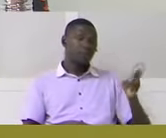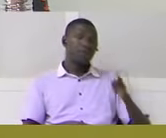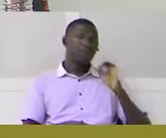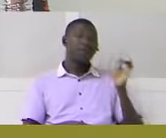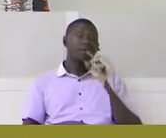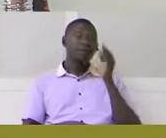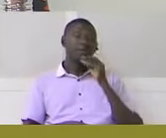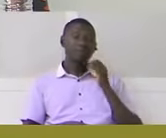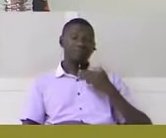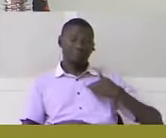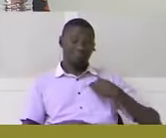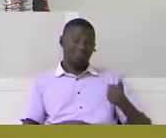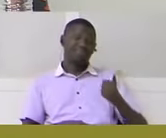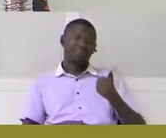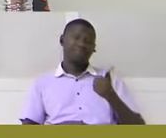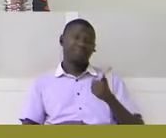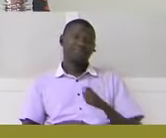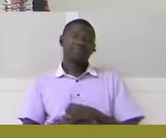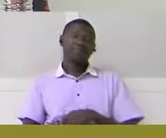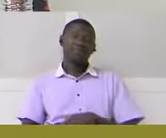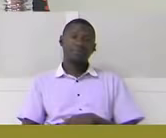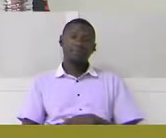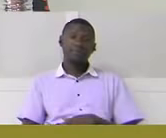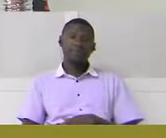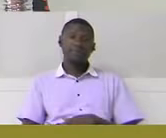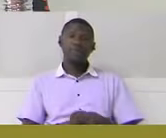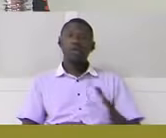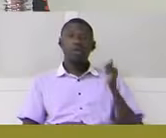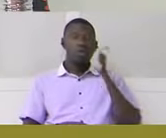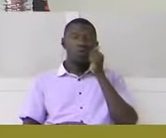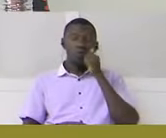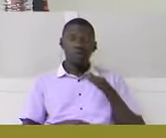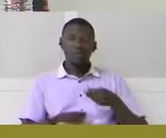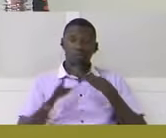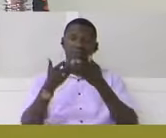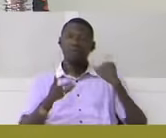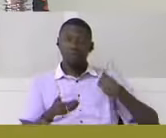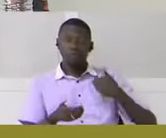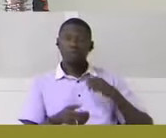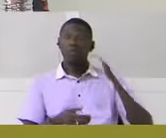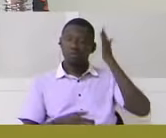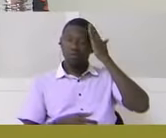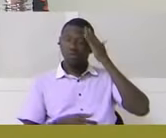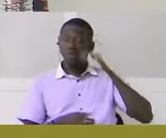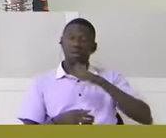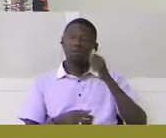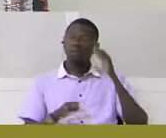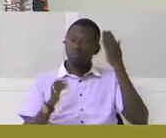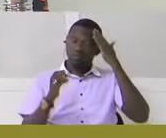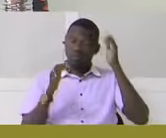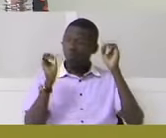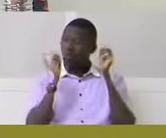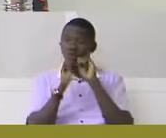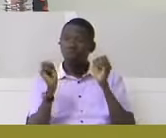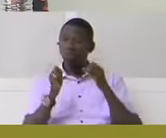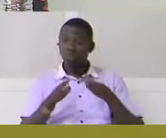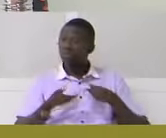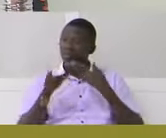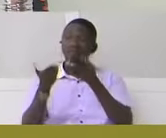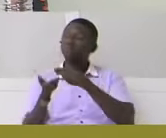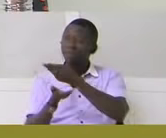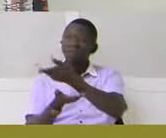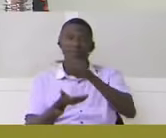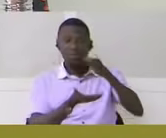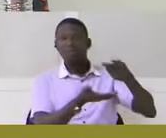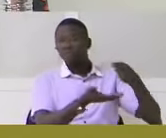Jammeh Yahya Jammeh Molo Meya Lonko Ahinata. He always gives to people he knows and knows not. Akamobe so I menu